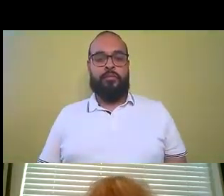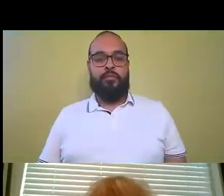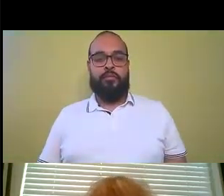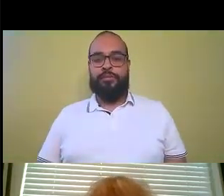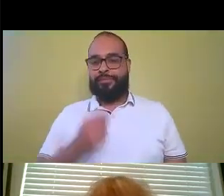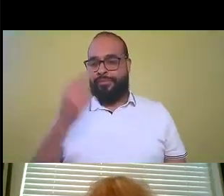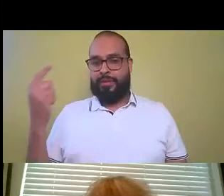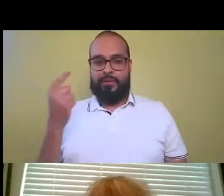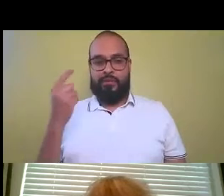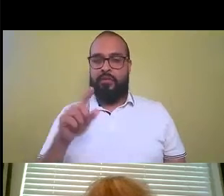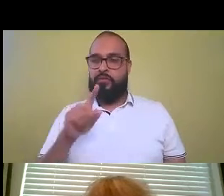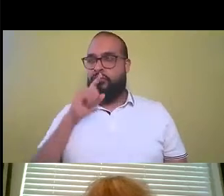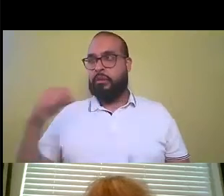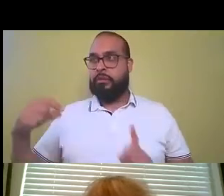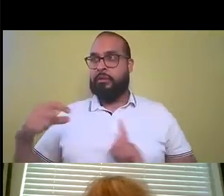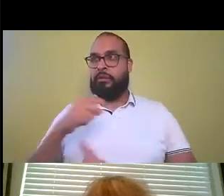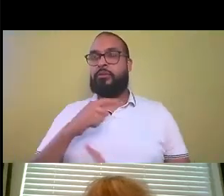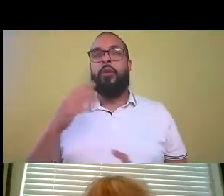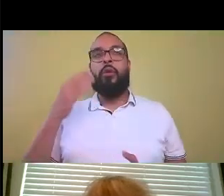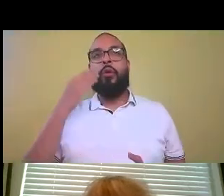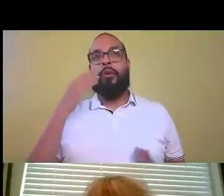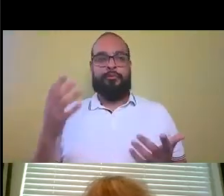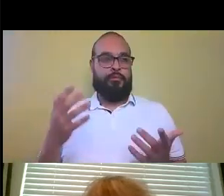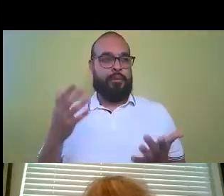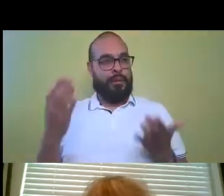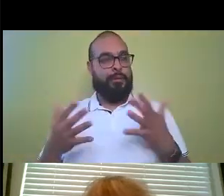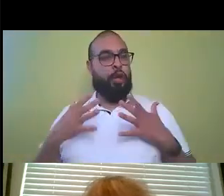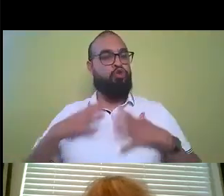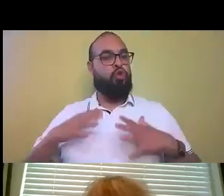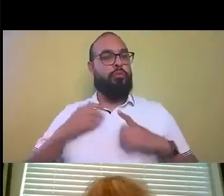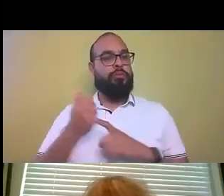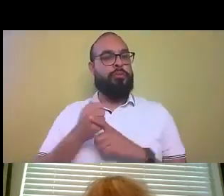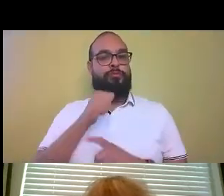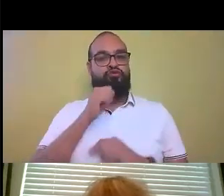I wear those pants. I don't like those pants. They don't feel good.